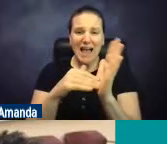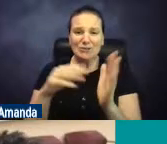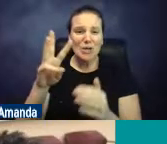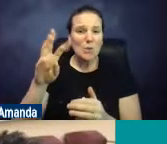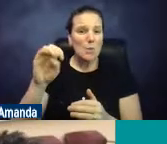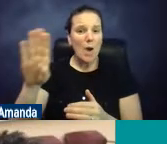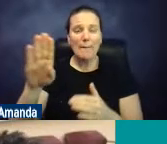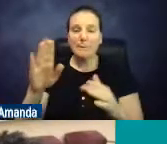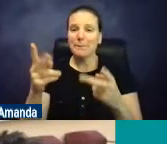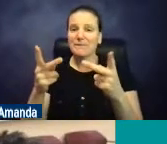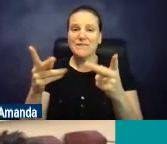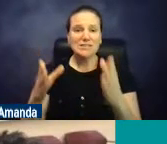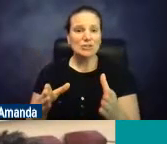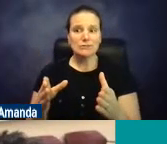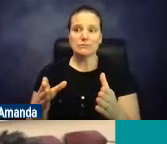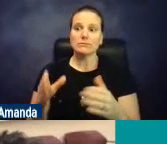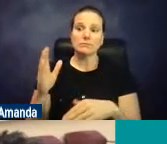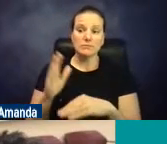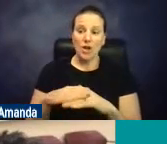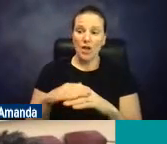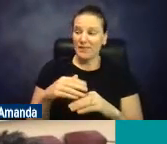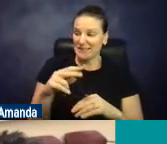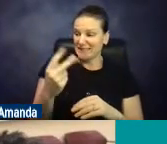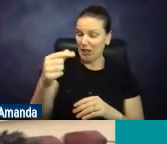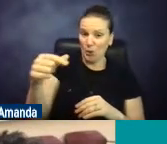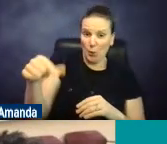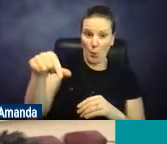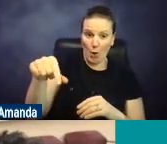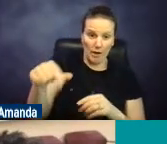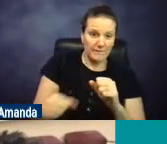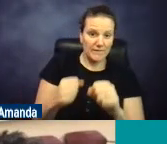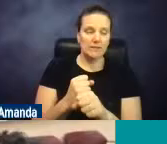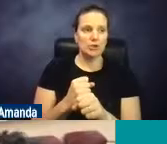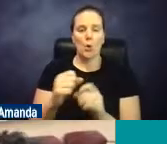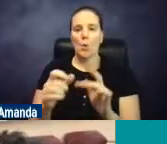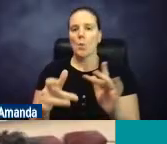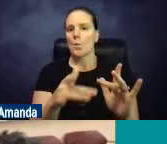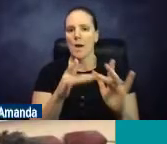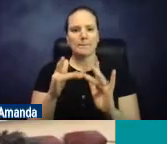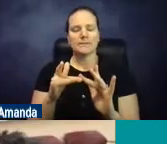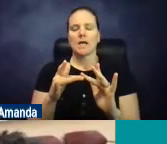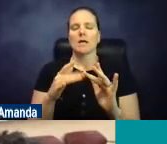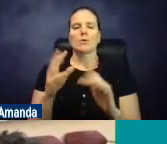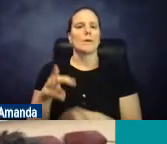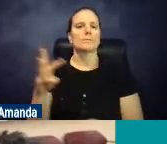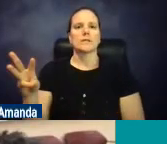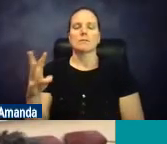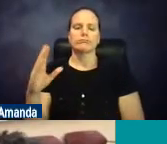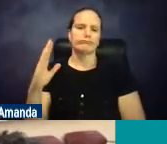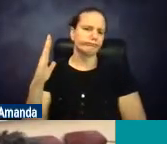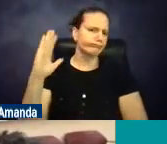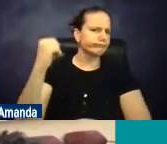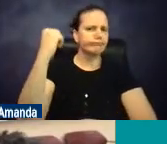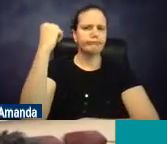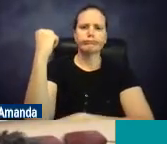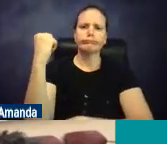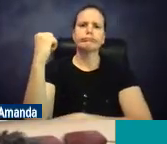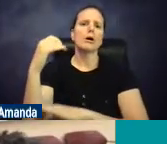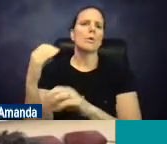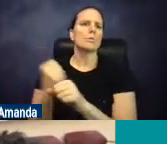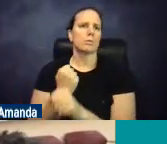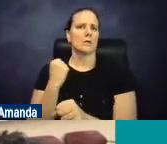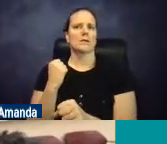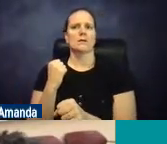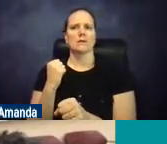the second quarter of this year. And our website is an award-winning website, has tremendous amount